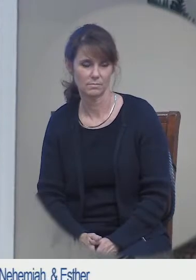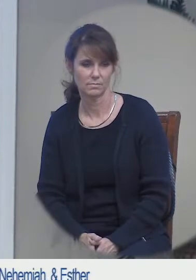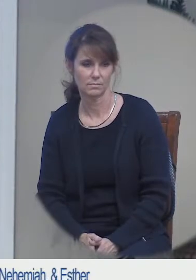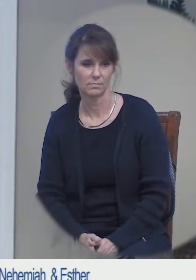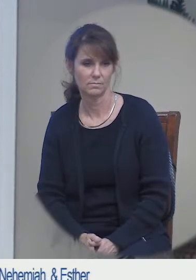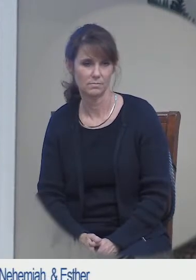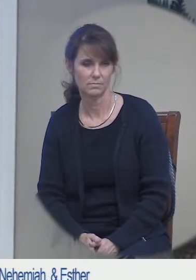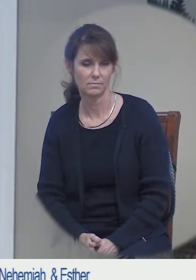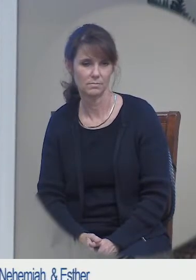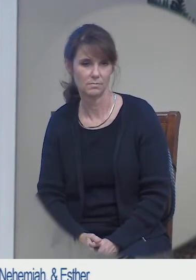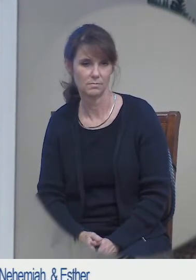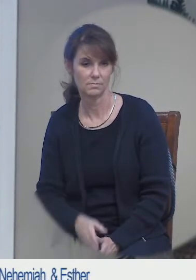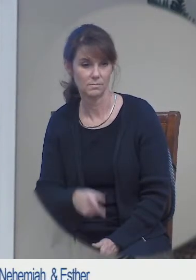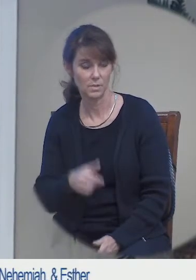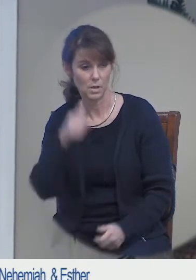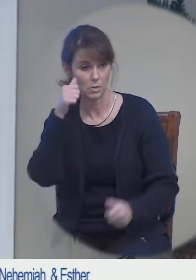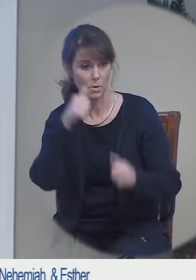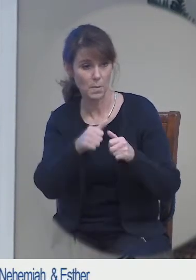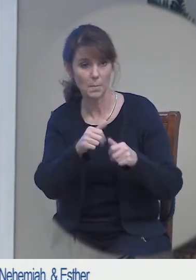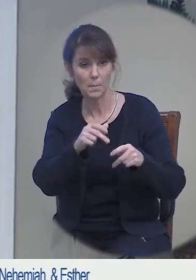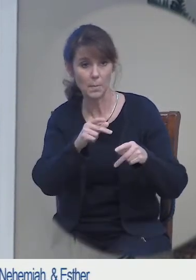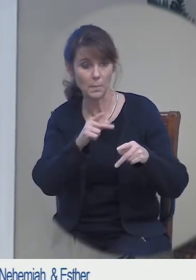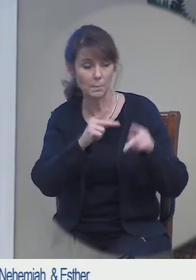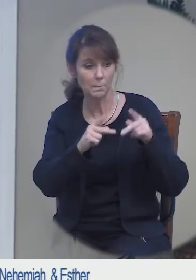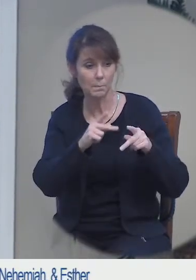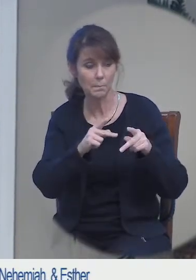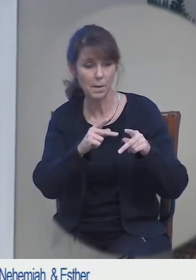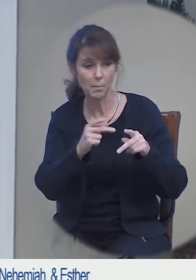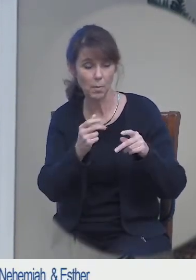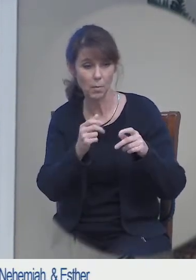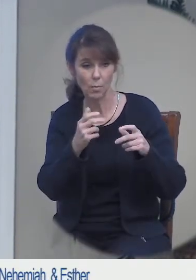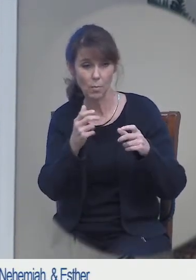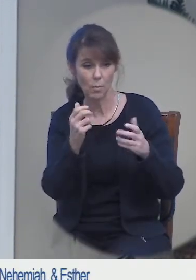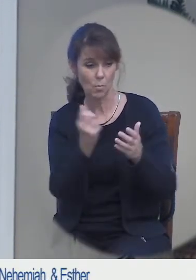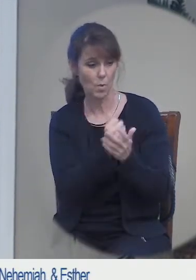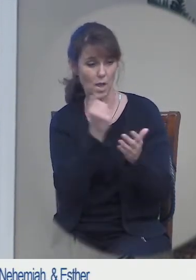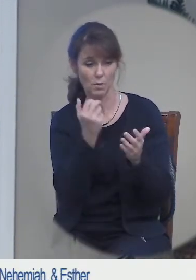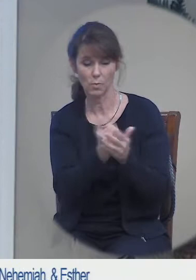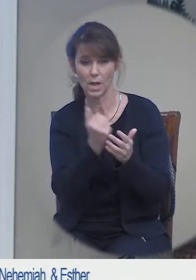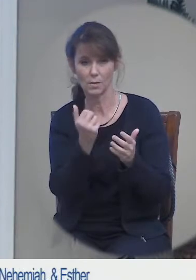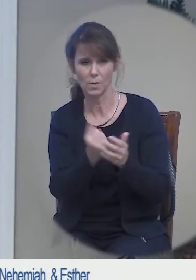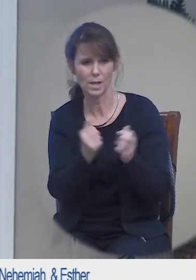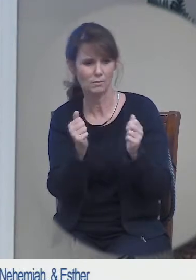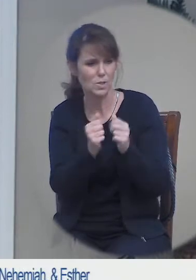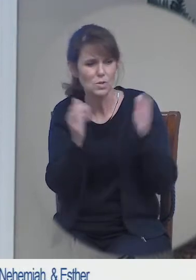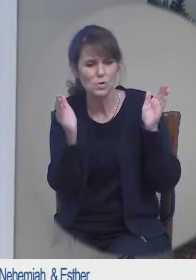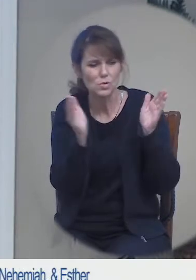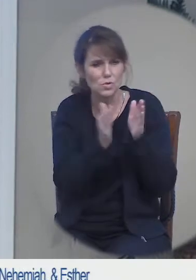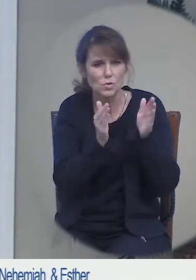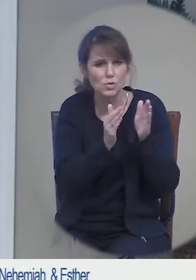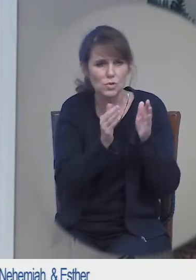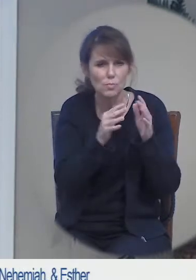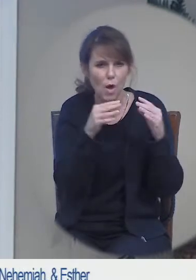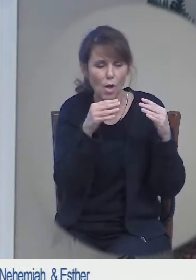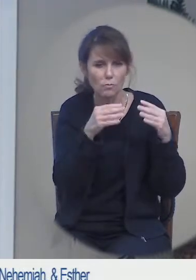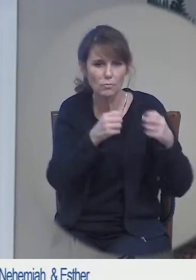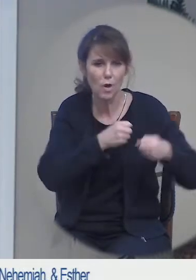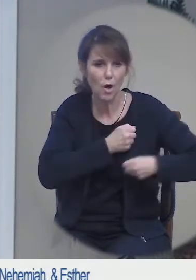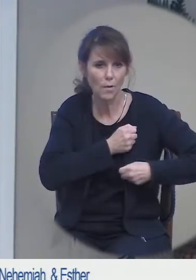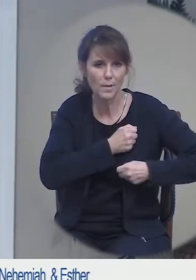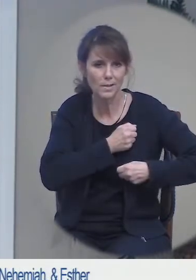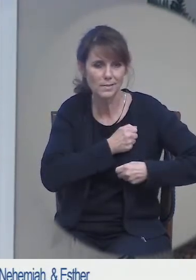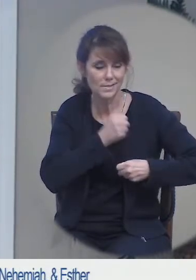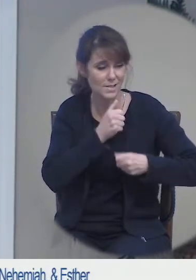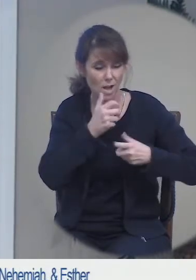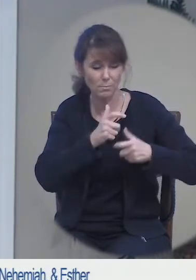Og, they said, how did the people of God did that? They're not an army. Well, God did it to inspire fear. Look at Psalm